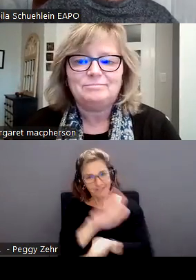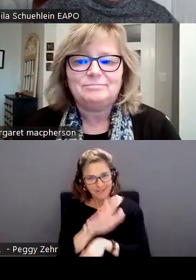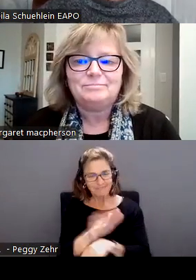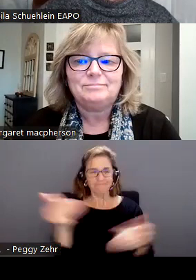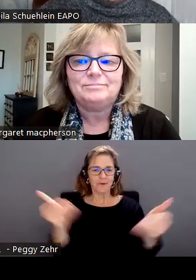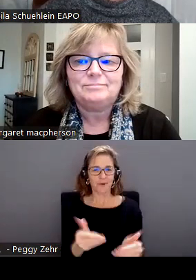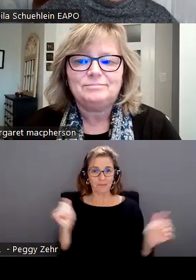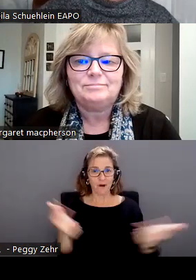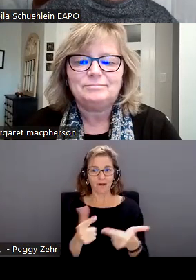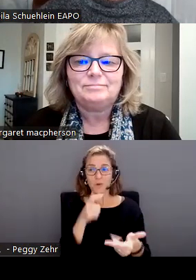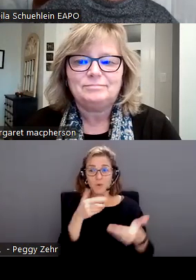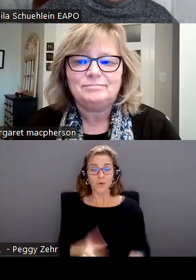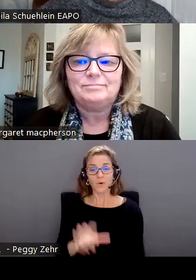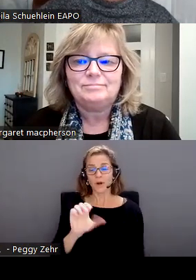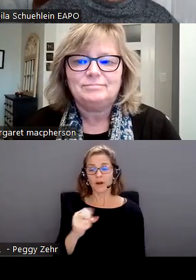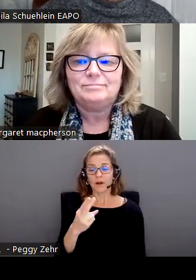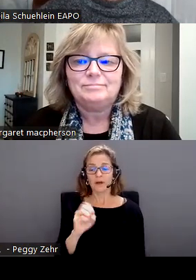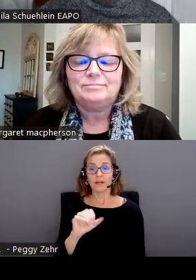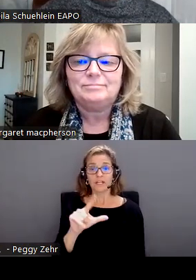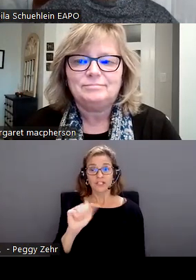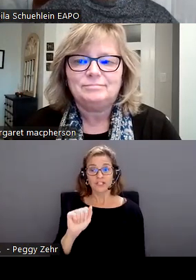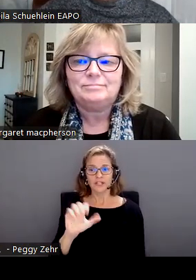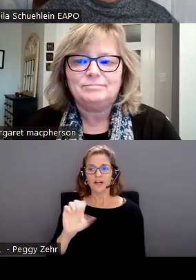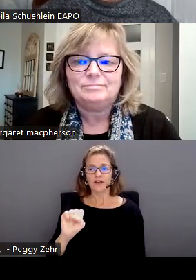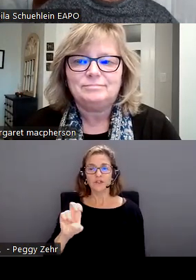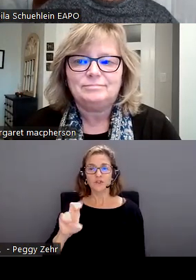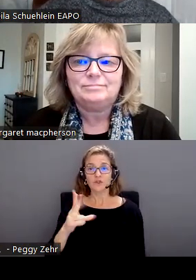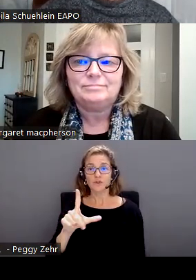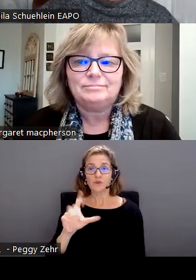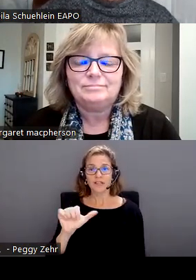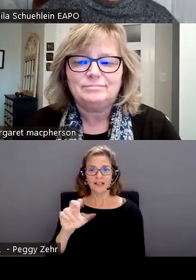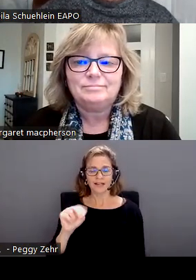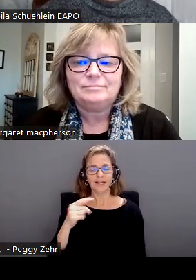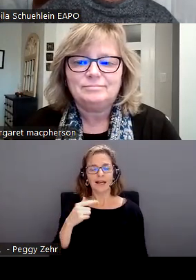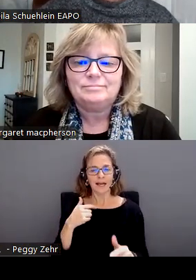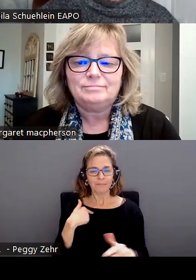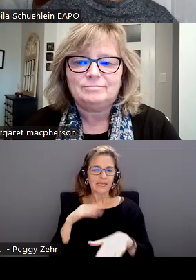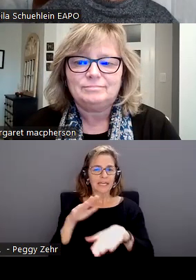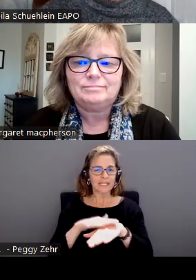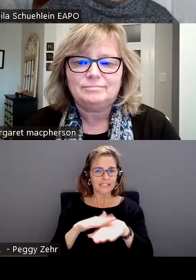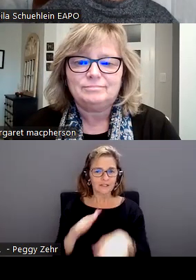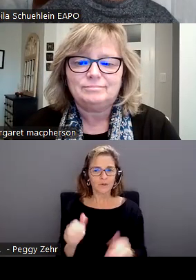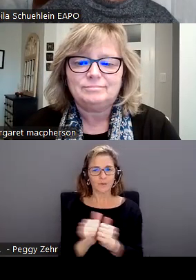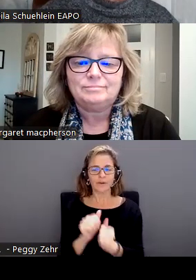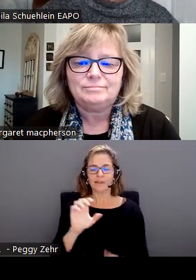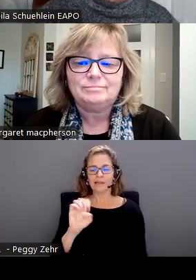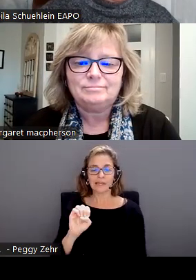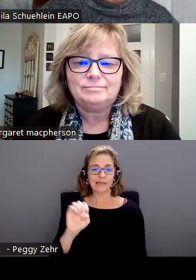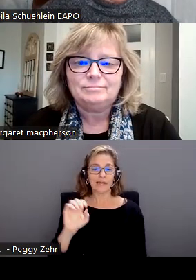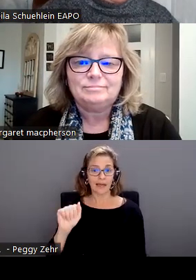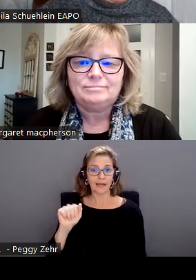My name is Sheila Schuline, and I'm a prevention consultant with Elder Abuse Prevention Ontario. And I also have the pleasure of being the moderator for this afternoon